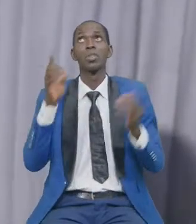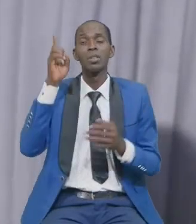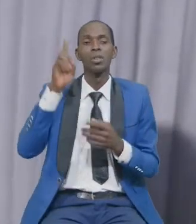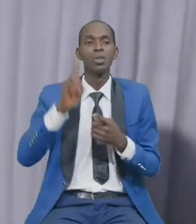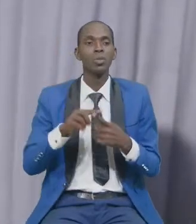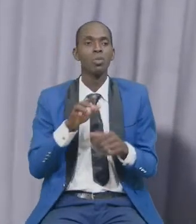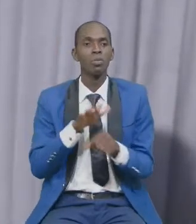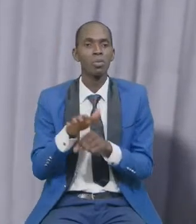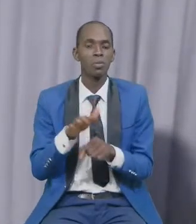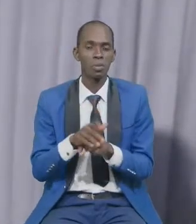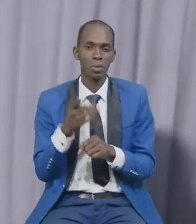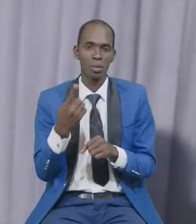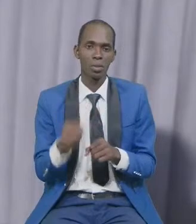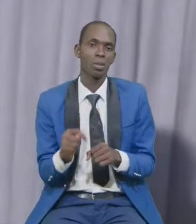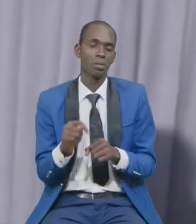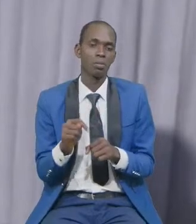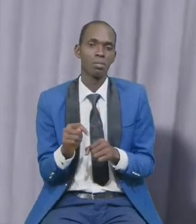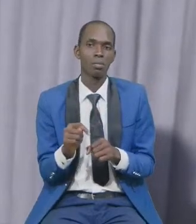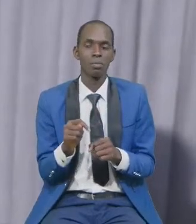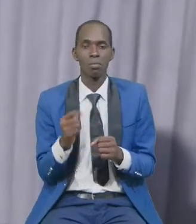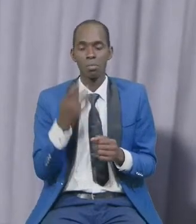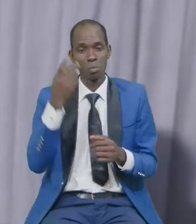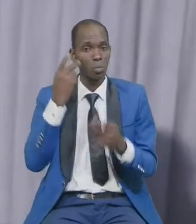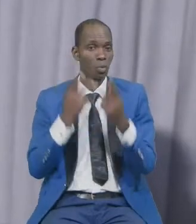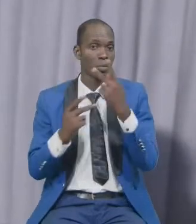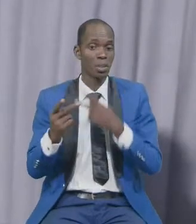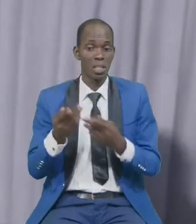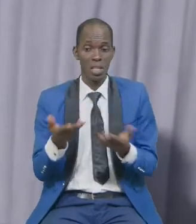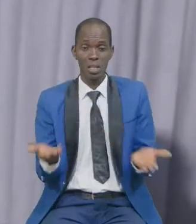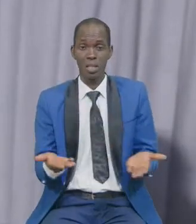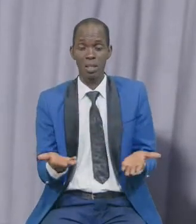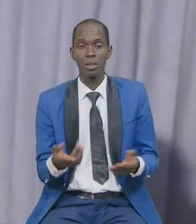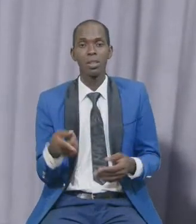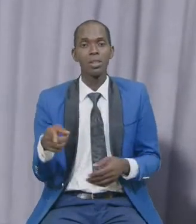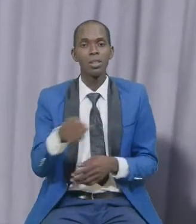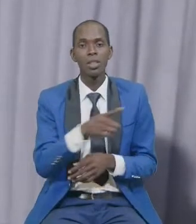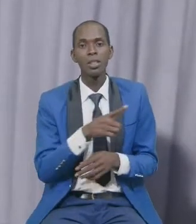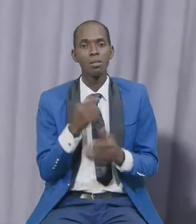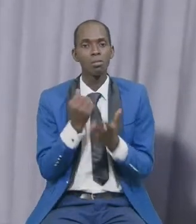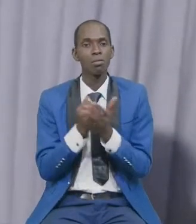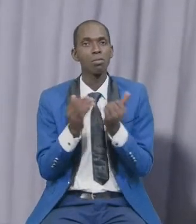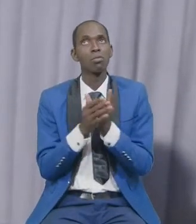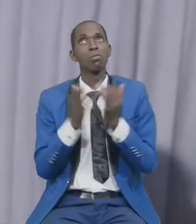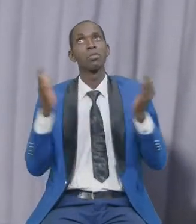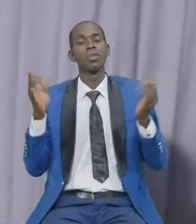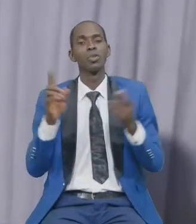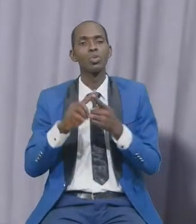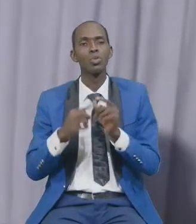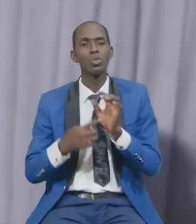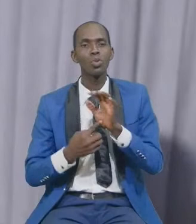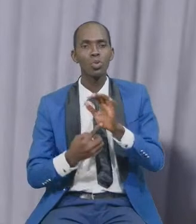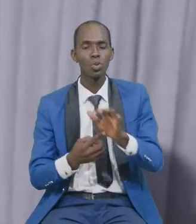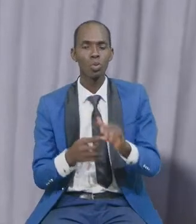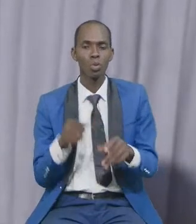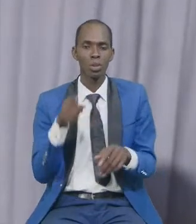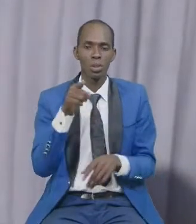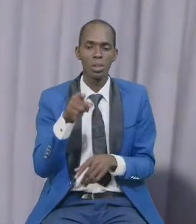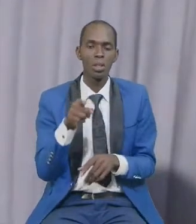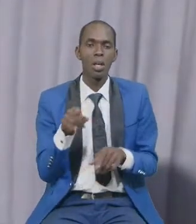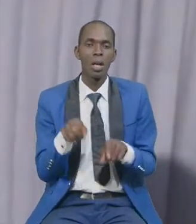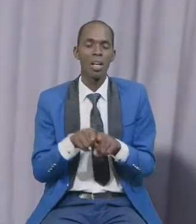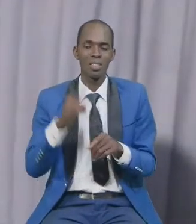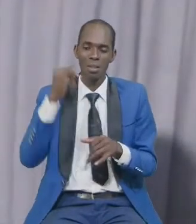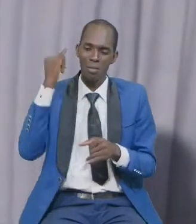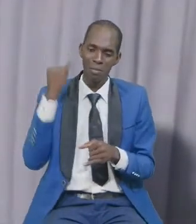prophecy. There they crucified him to show that the final Paschal lamb. And